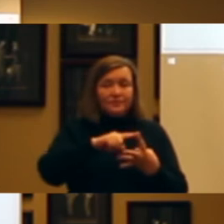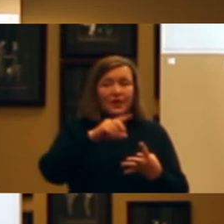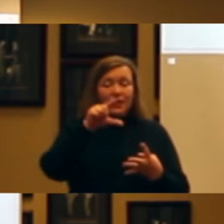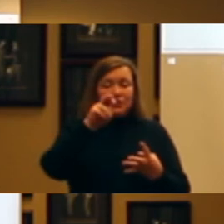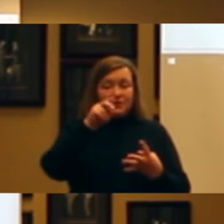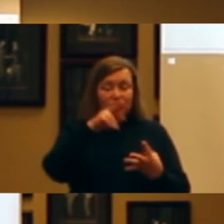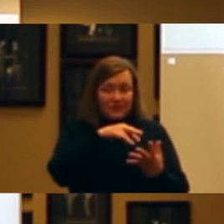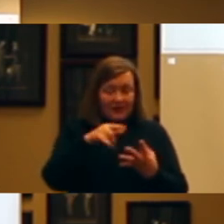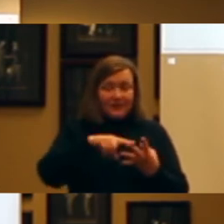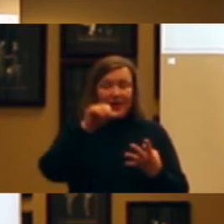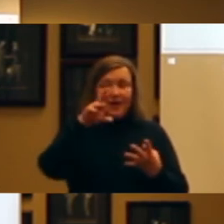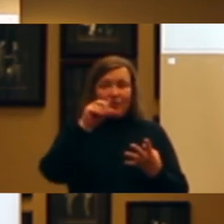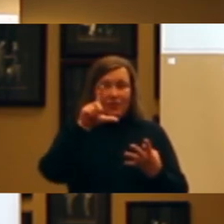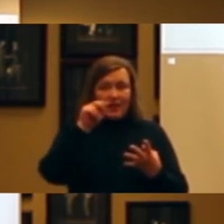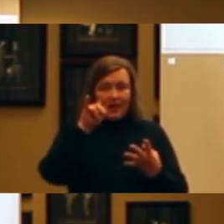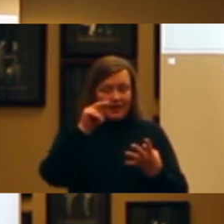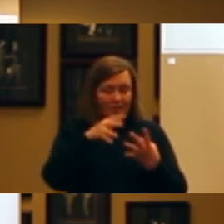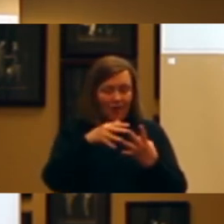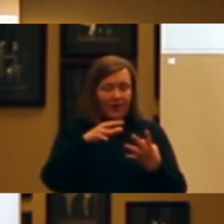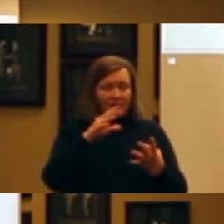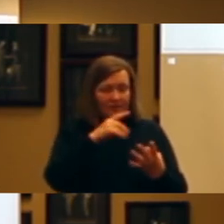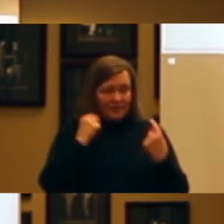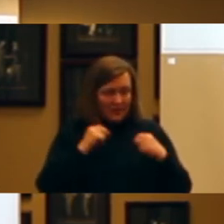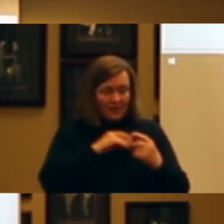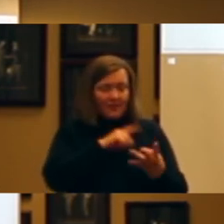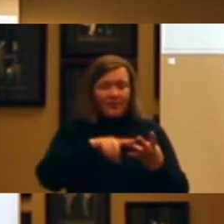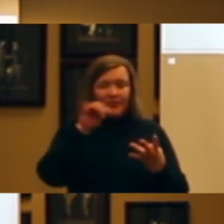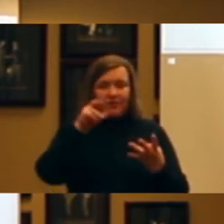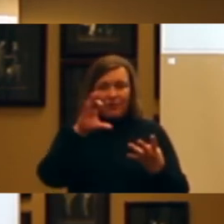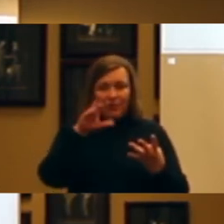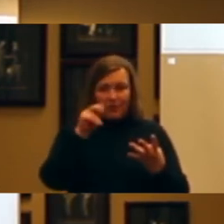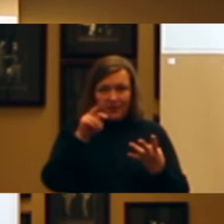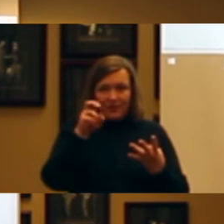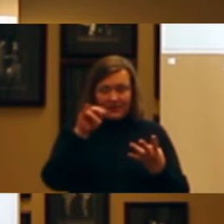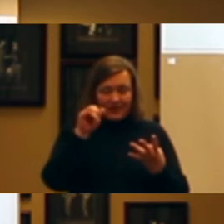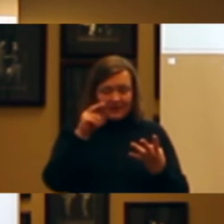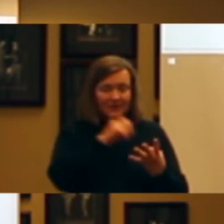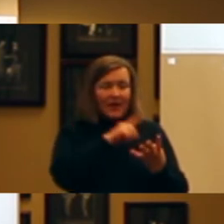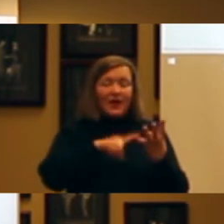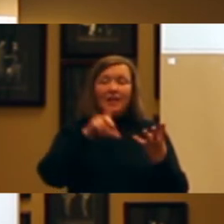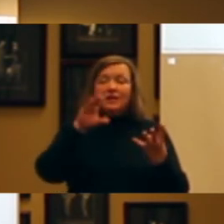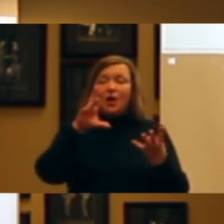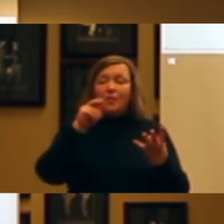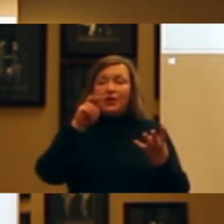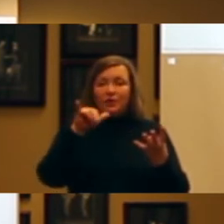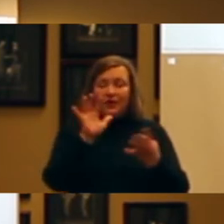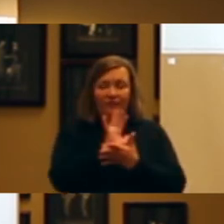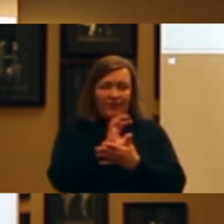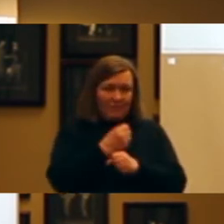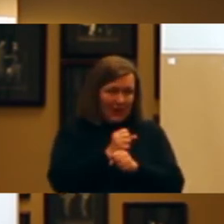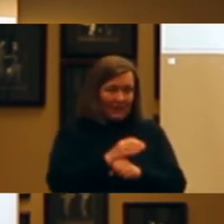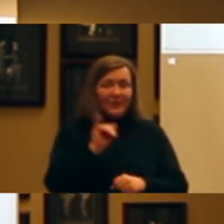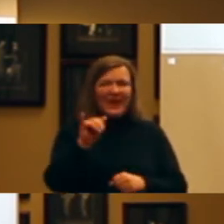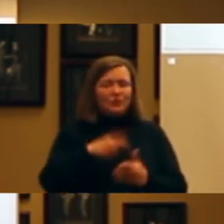studies, Afro Latin American theater, Afro-Cuban Renaissance and Documentary filmmaking, which is the treat we're going to